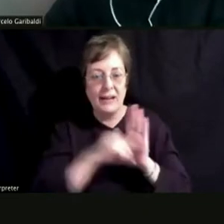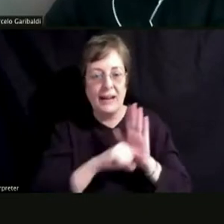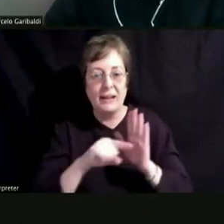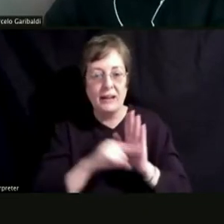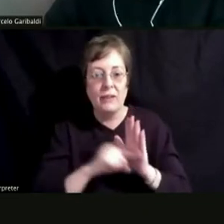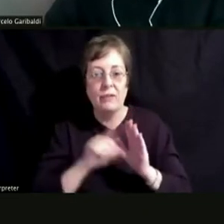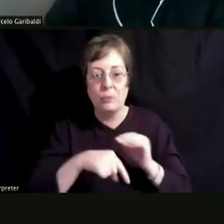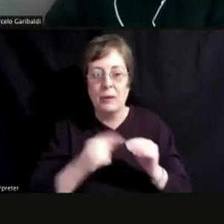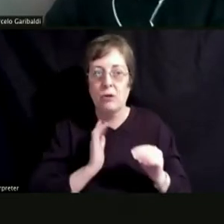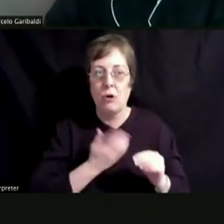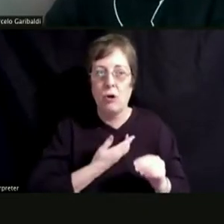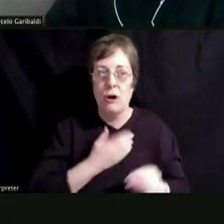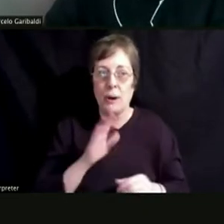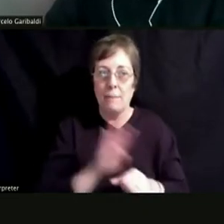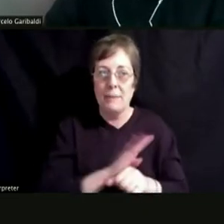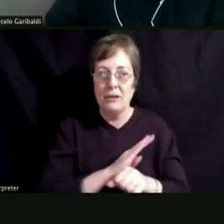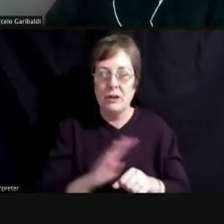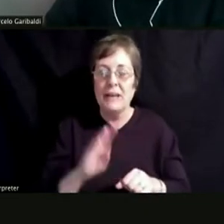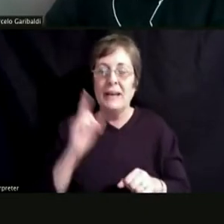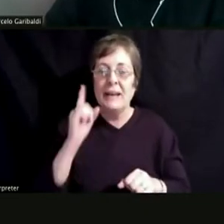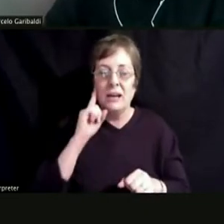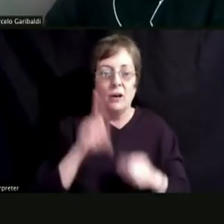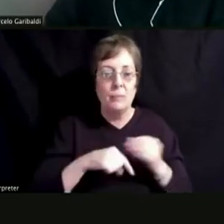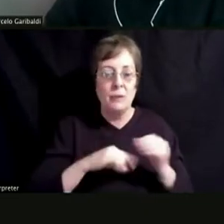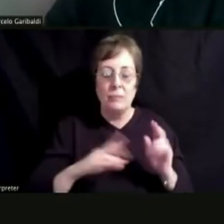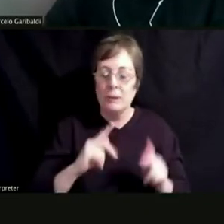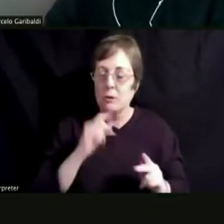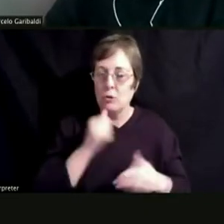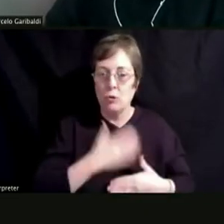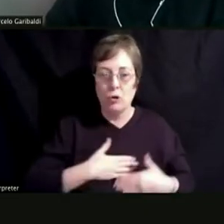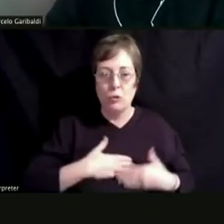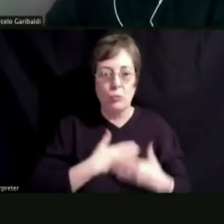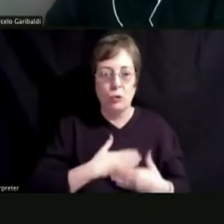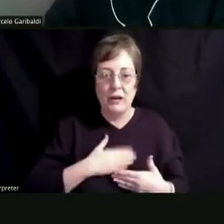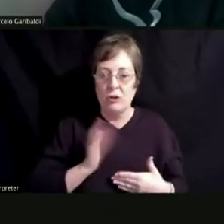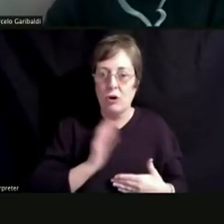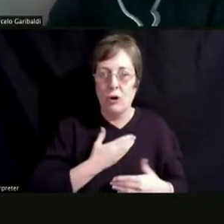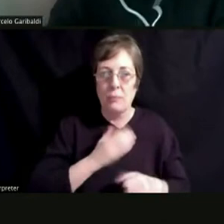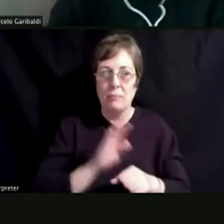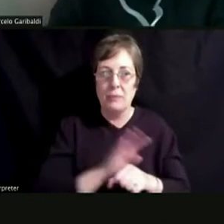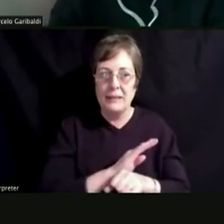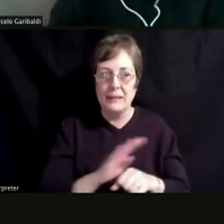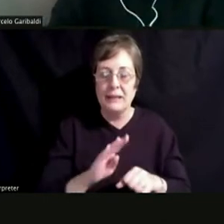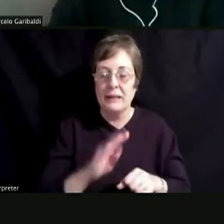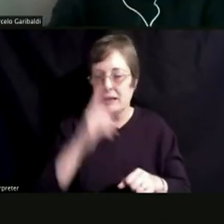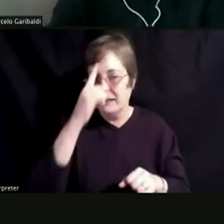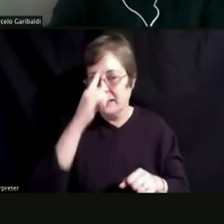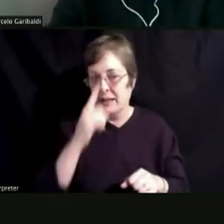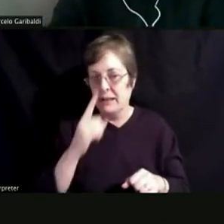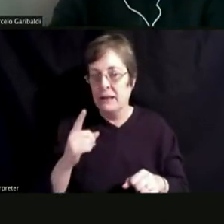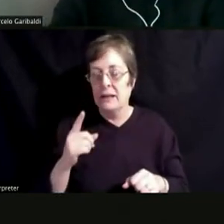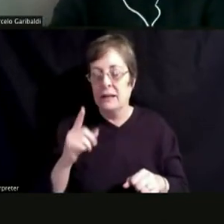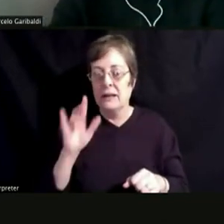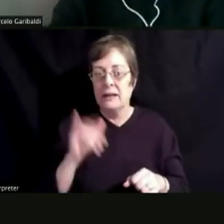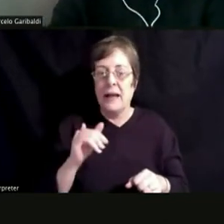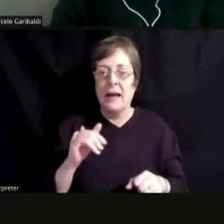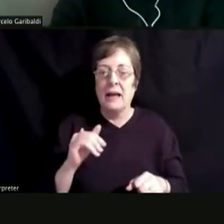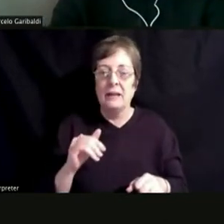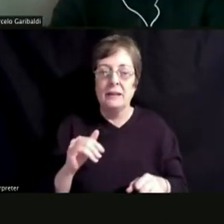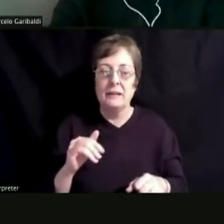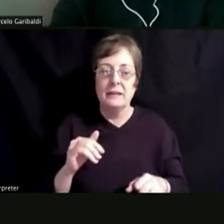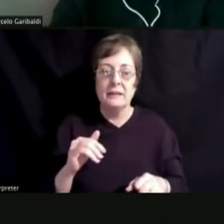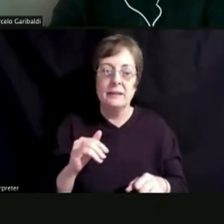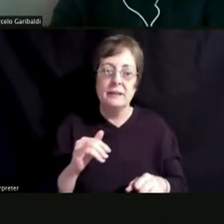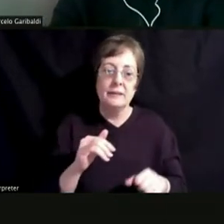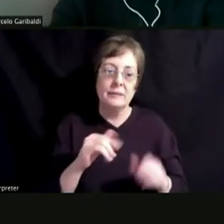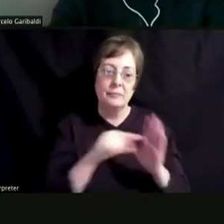hear about people who don't completely appreciate it, and they think it's driven by things that aren't necessarily of all goodwill. But it's